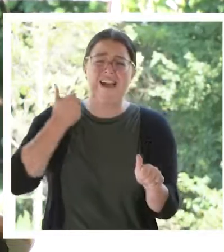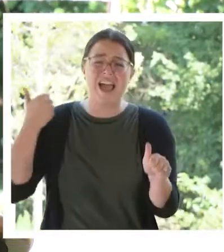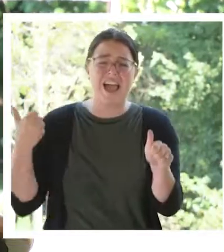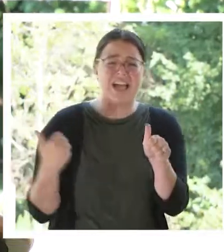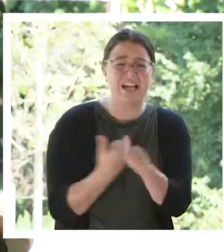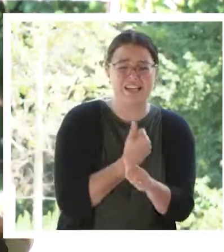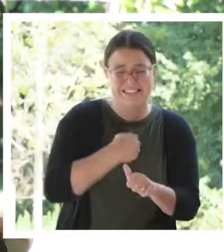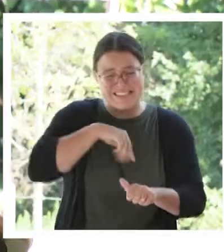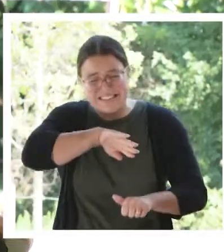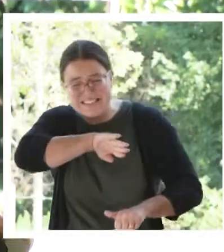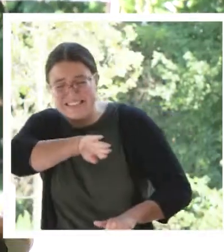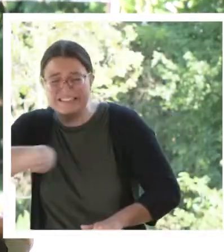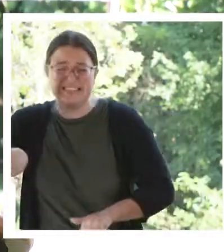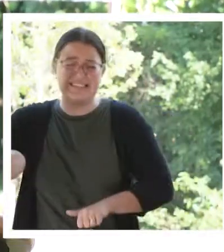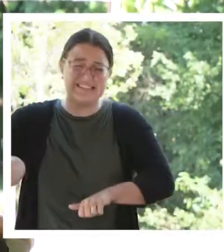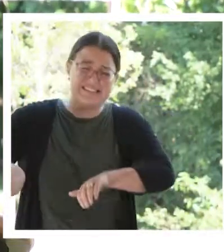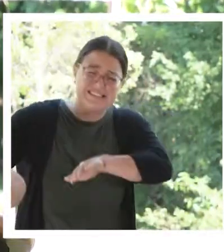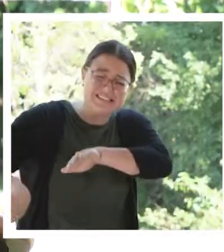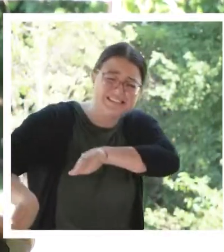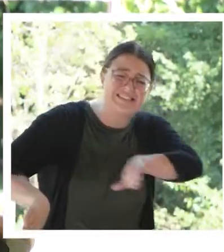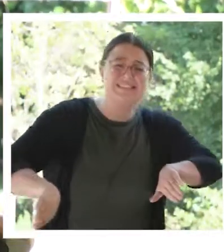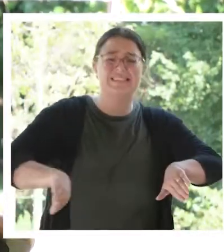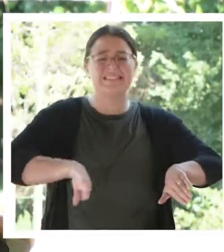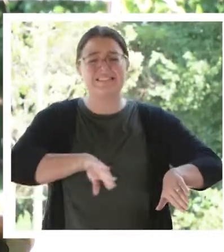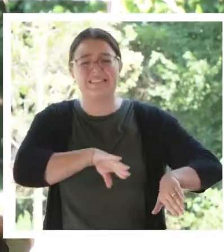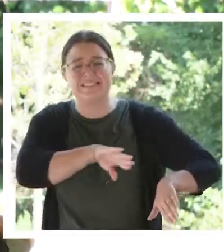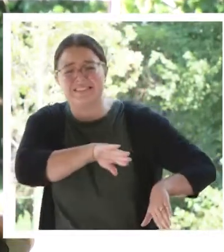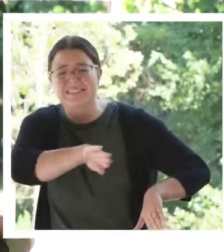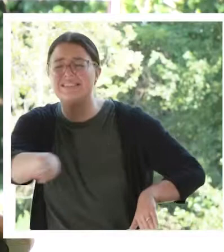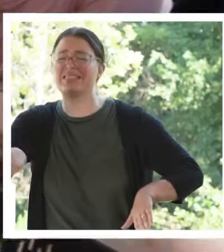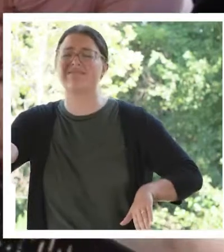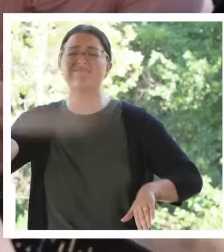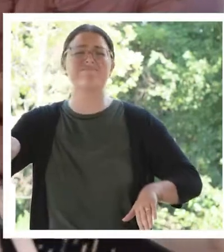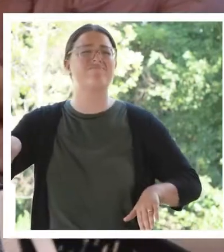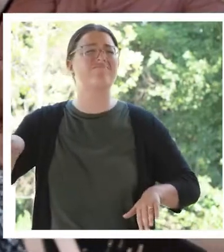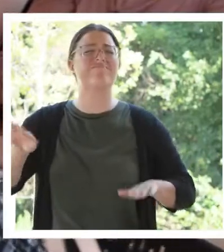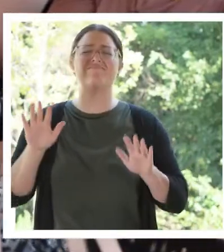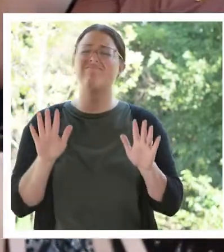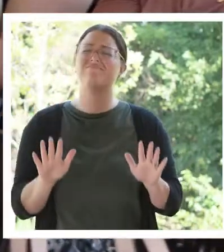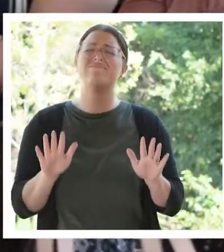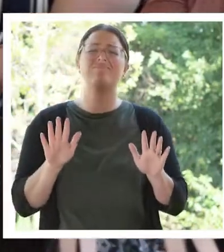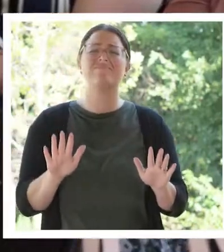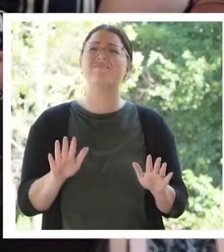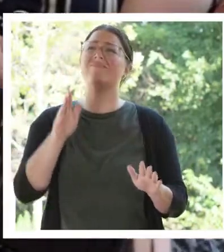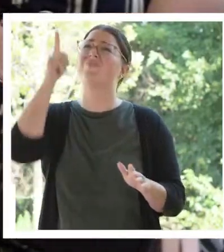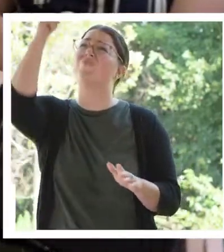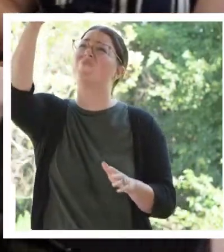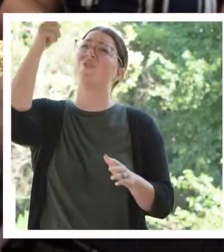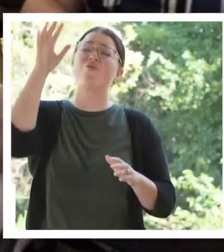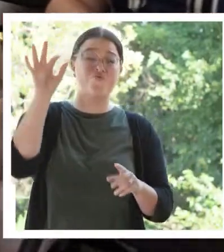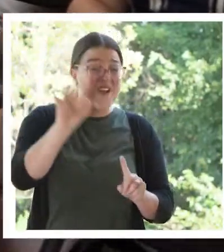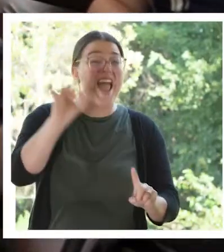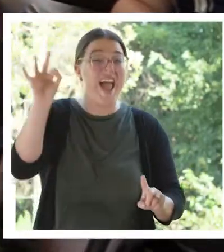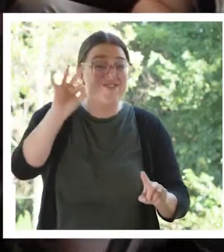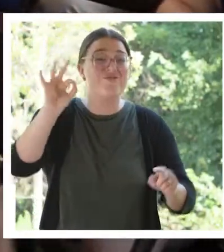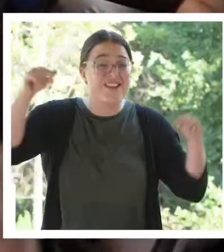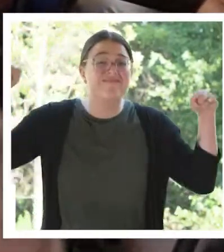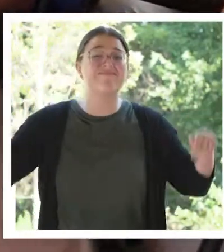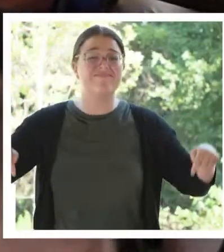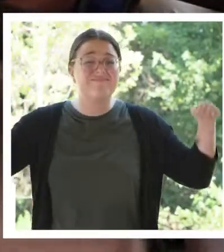dangers, toils, and snares, Frederick, we